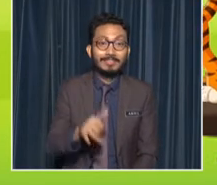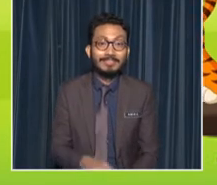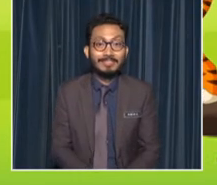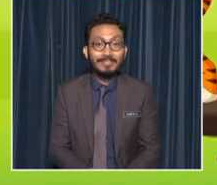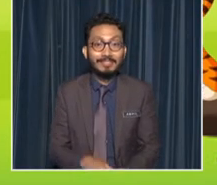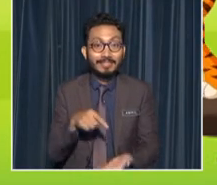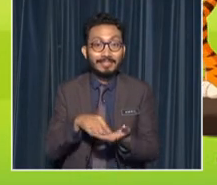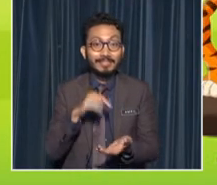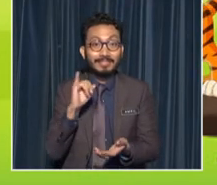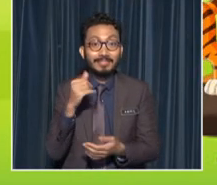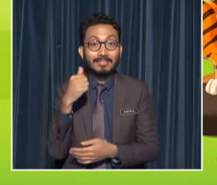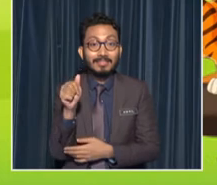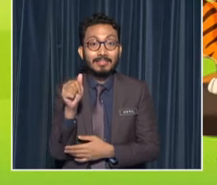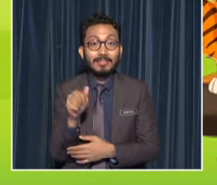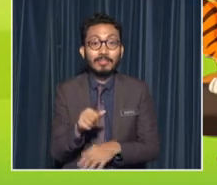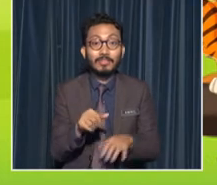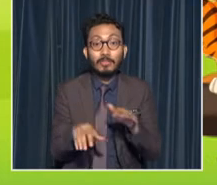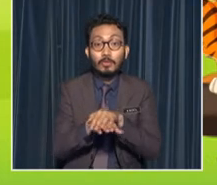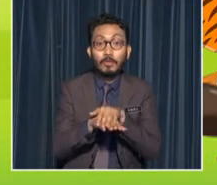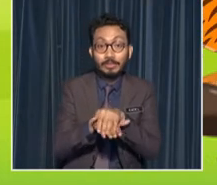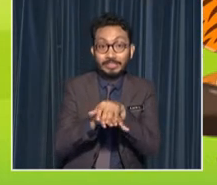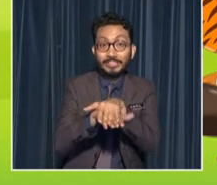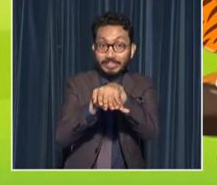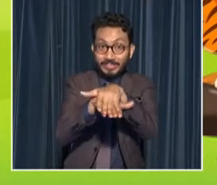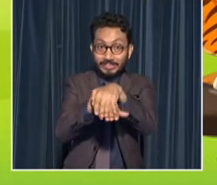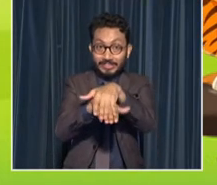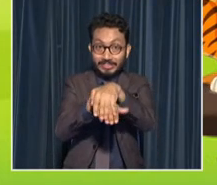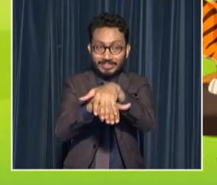Yes, this is a tortoise.